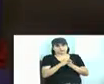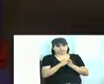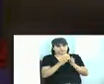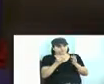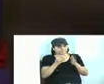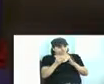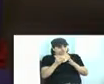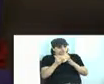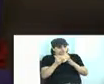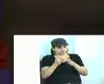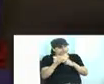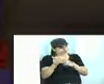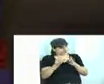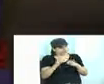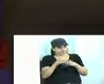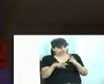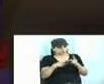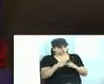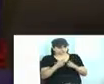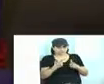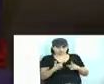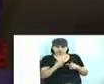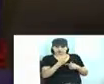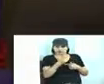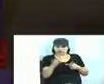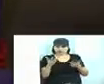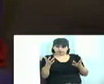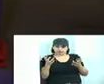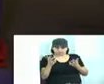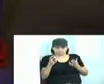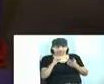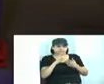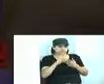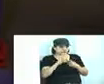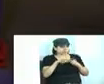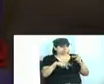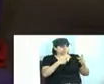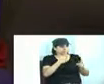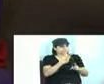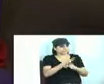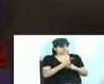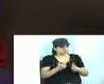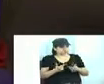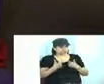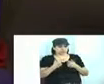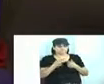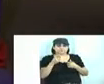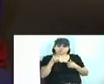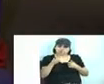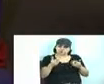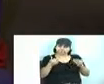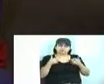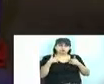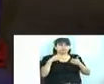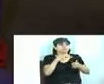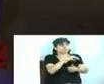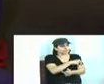Whatever kind of life you want is the kind of life that you have the power to